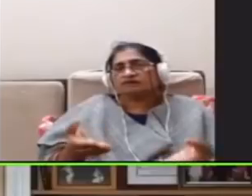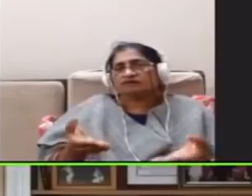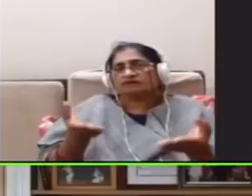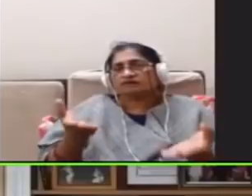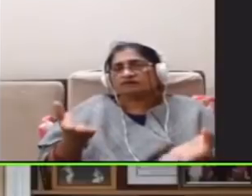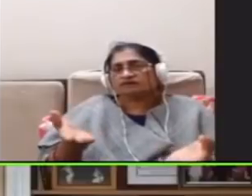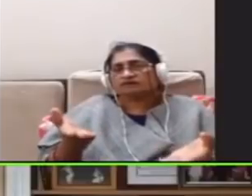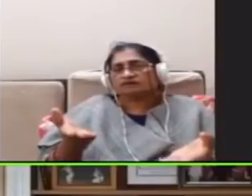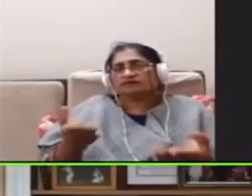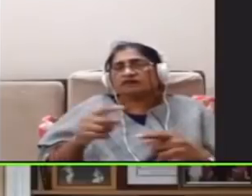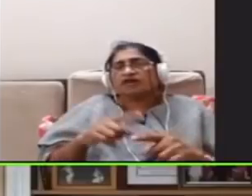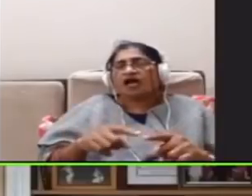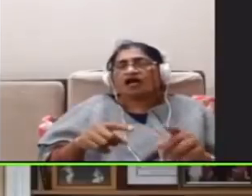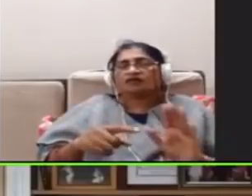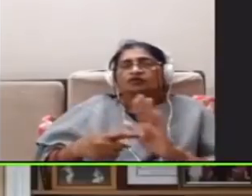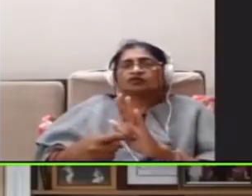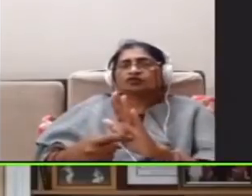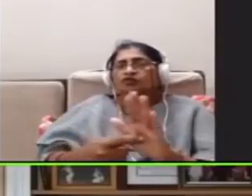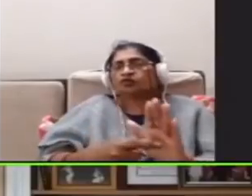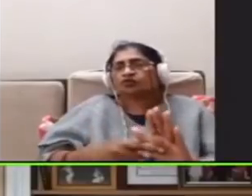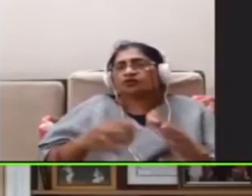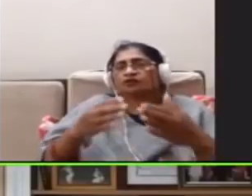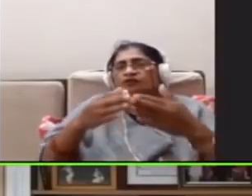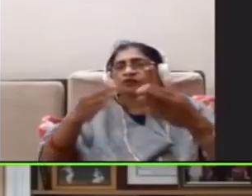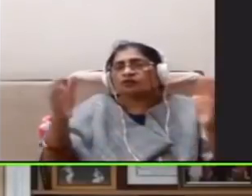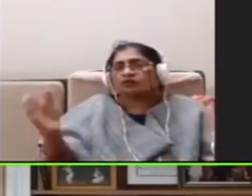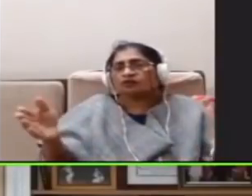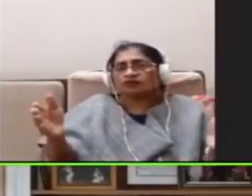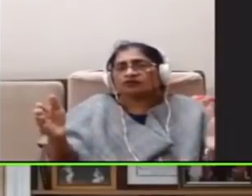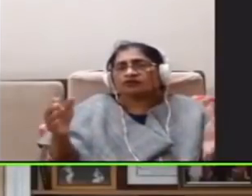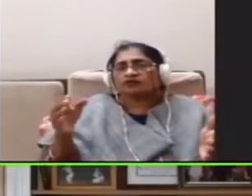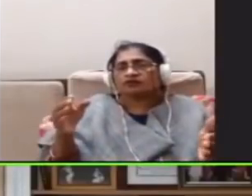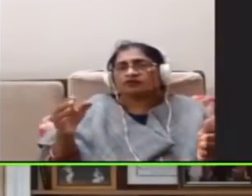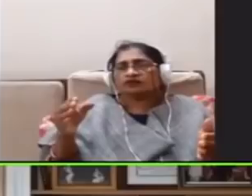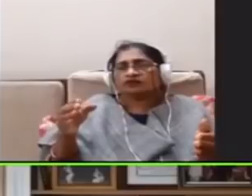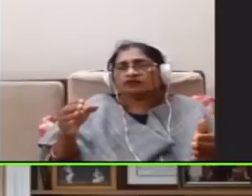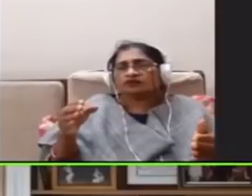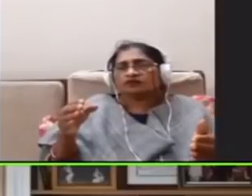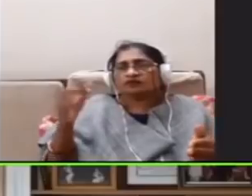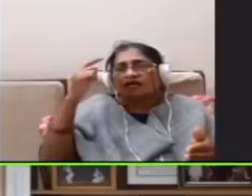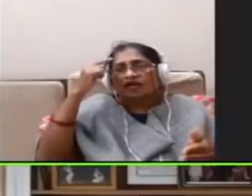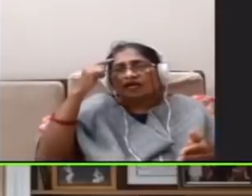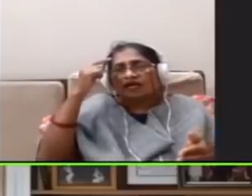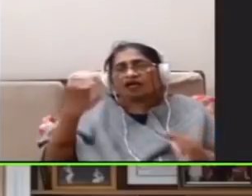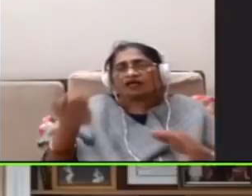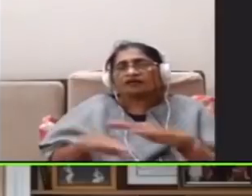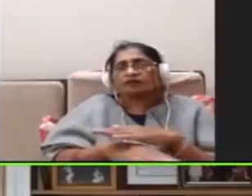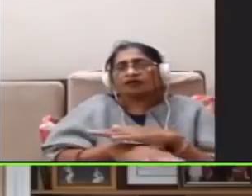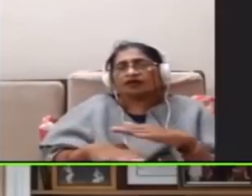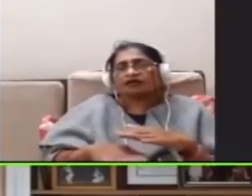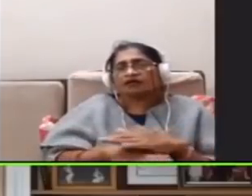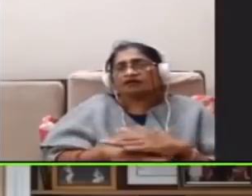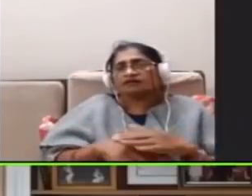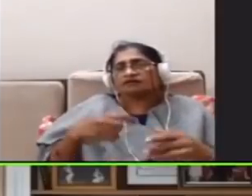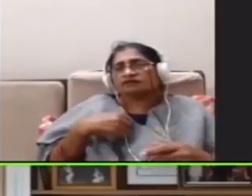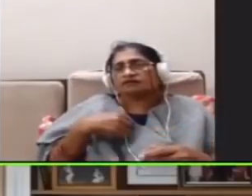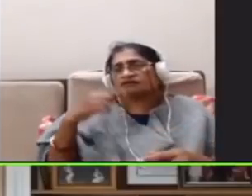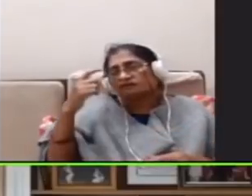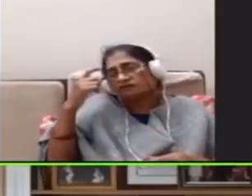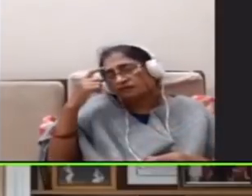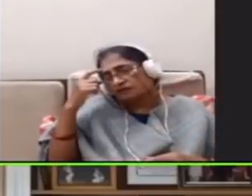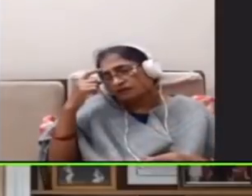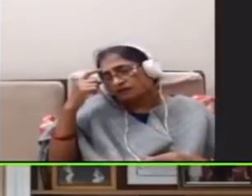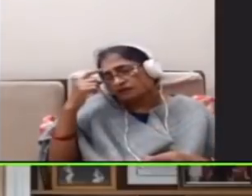who are not looking for a livelihood, but they're really looking for an exposure in an acknowledged platform. So I think for me